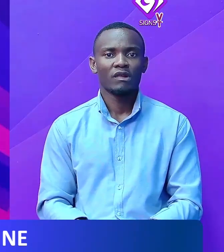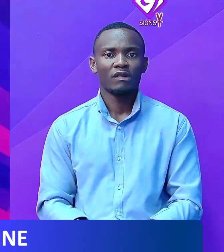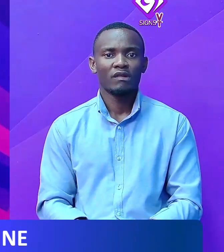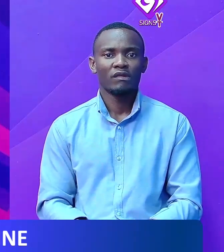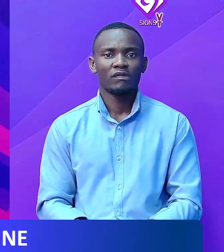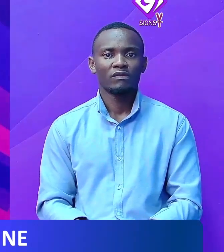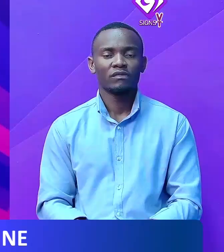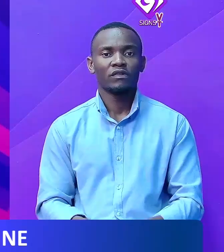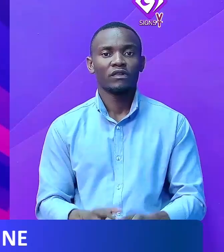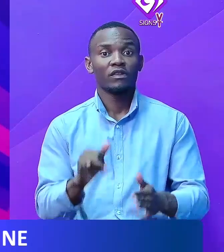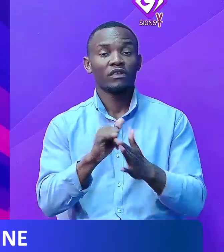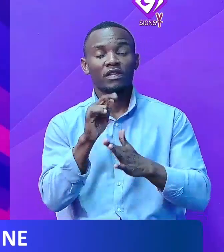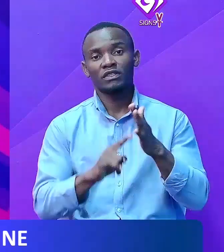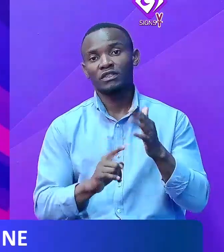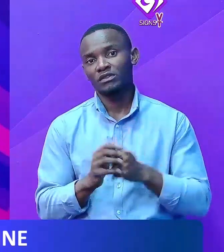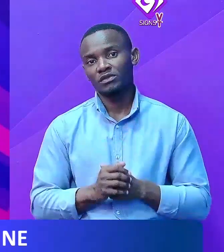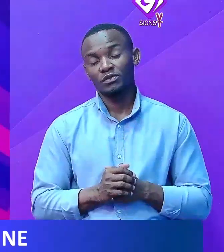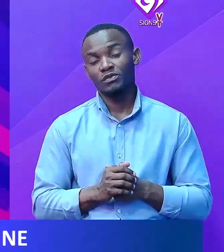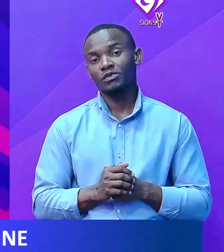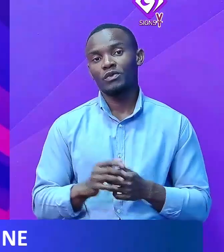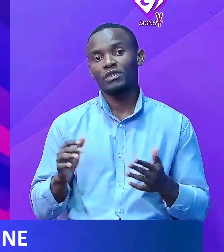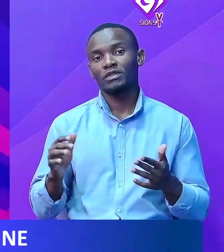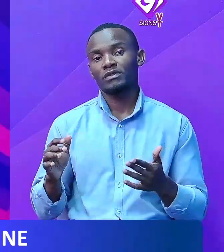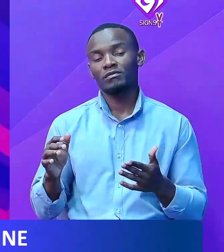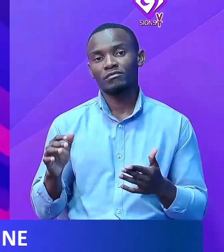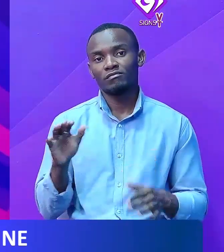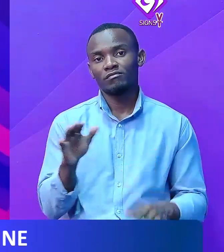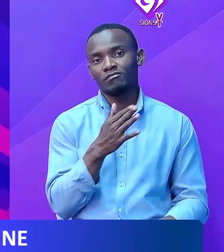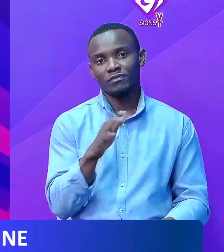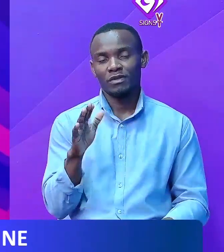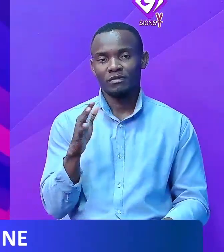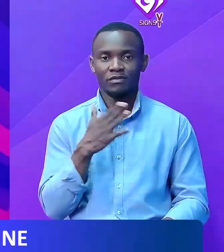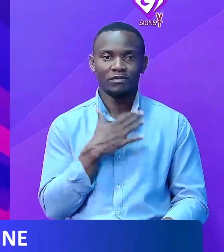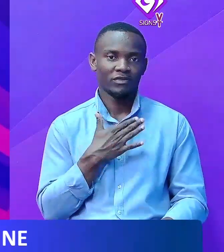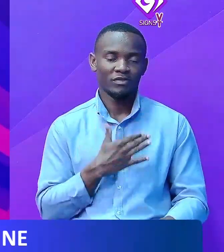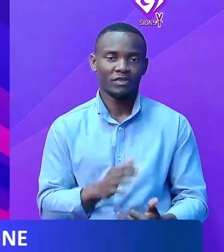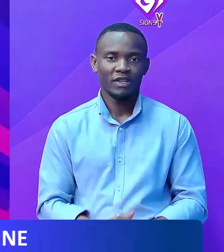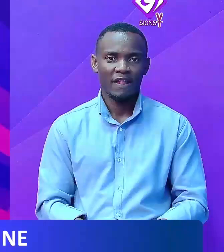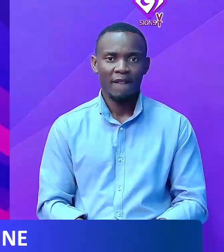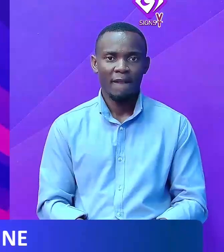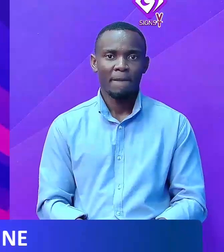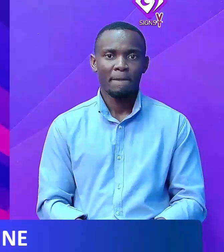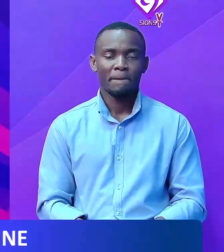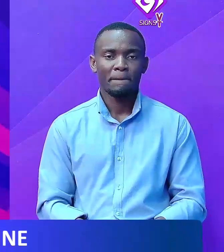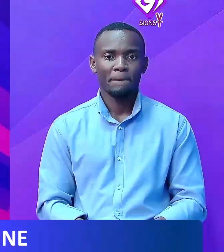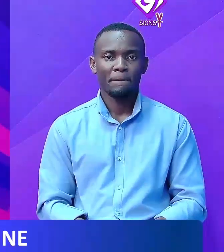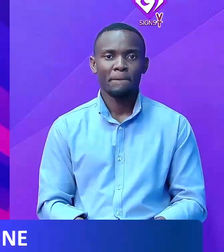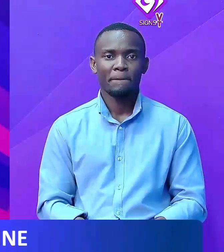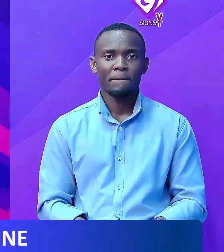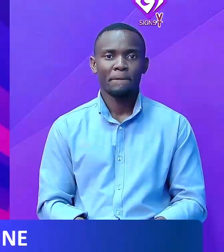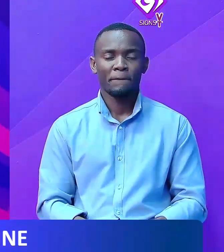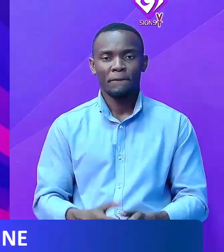Well, that is a preview of the August House of our country. Away from that, now to